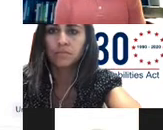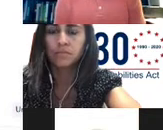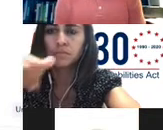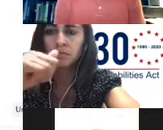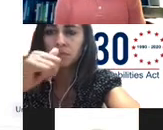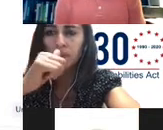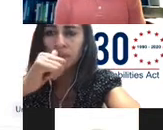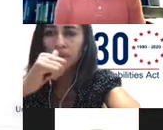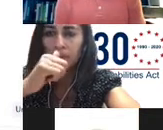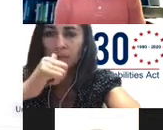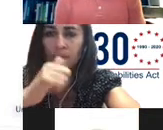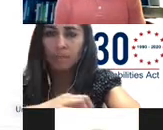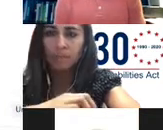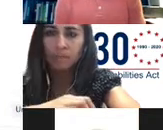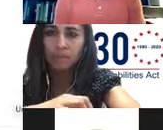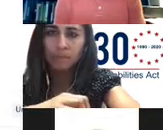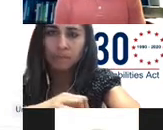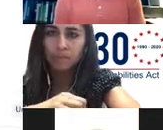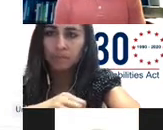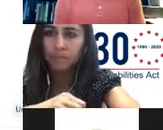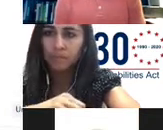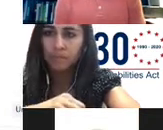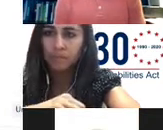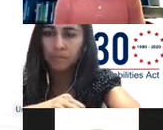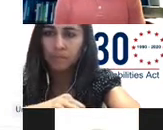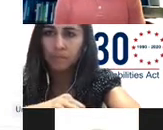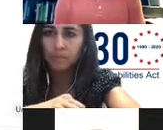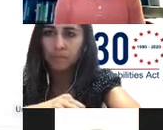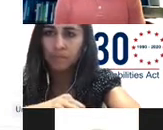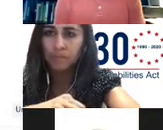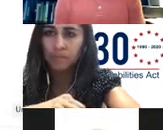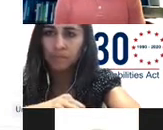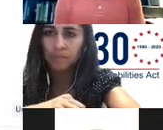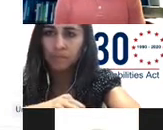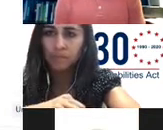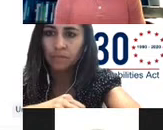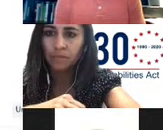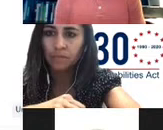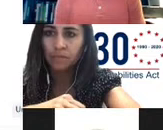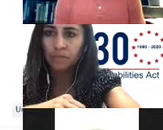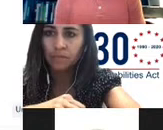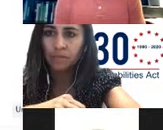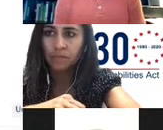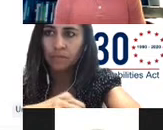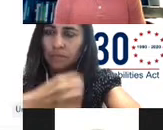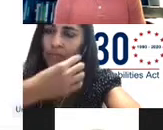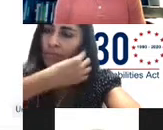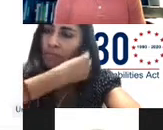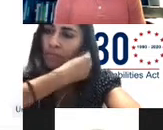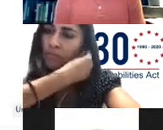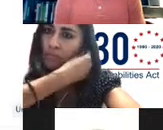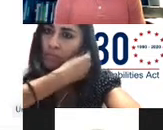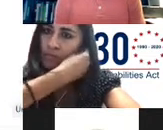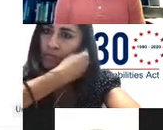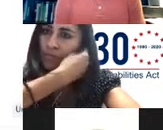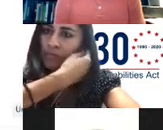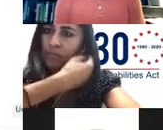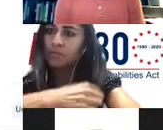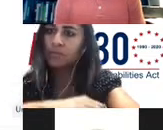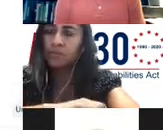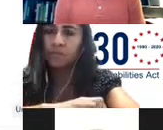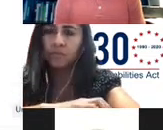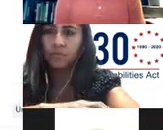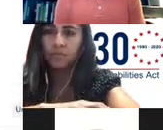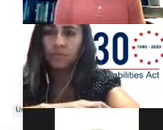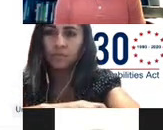certain participant. And what that means is if there is, for example, an ASL interpreter, American Sign